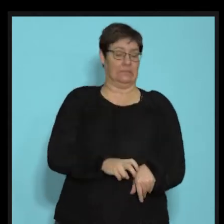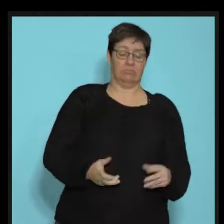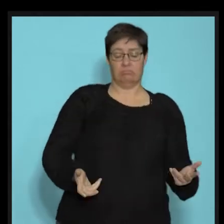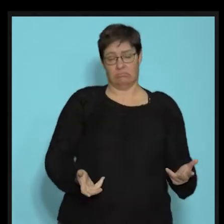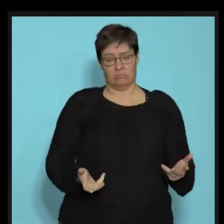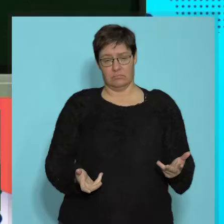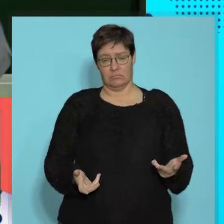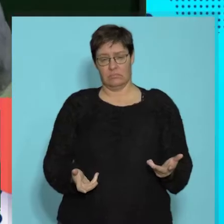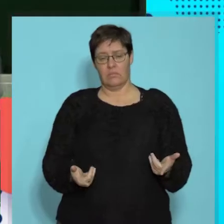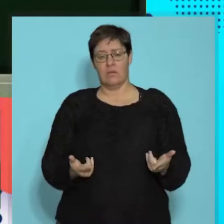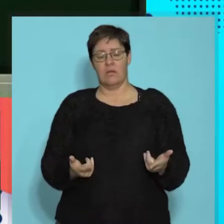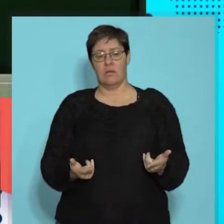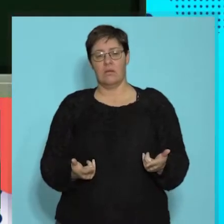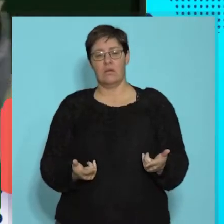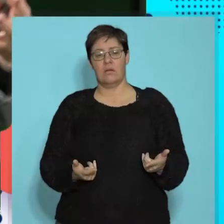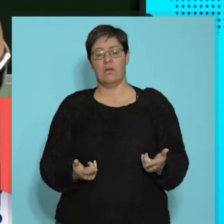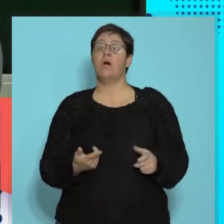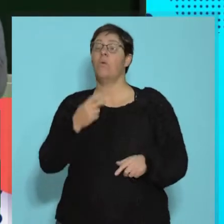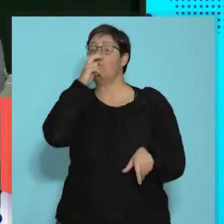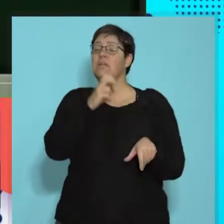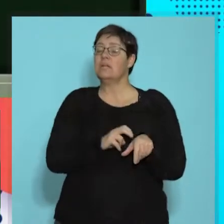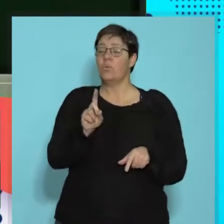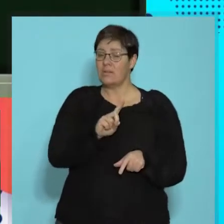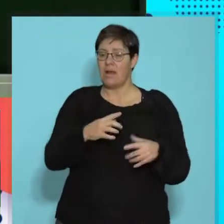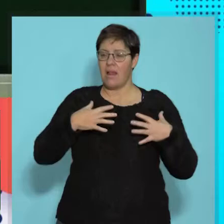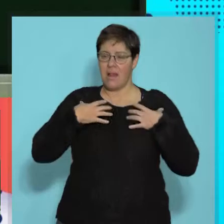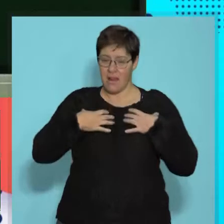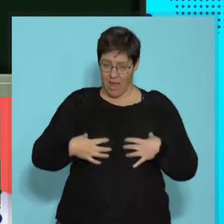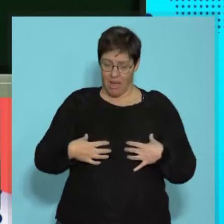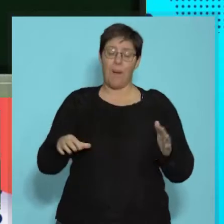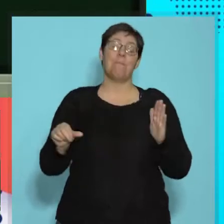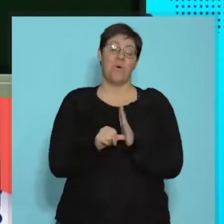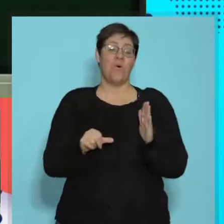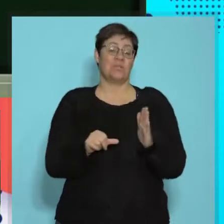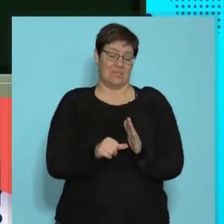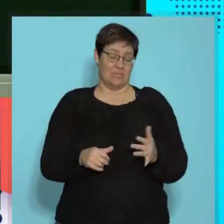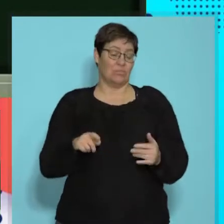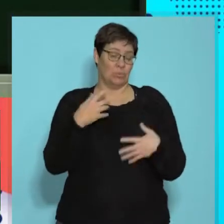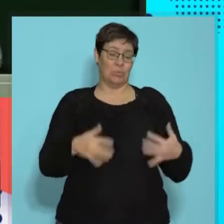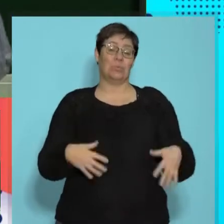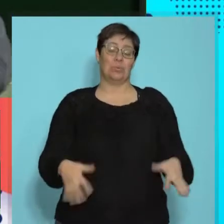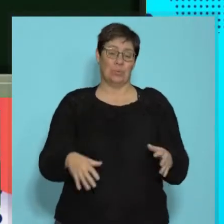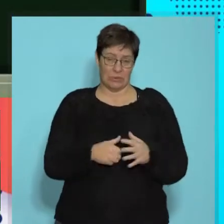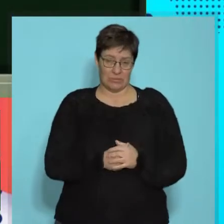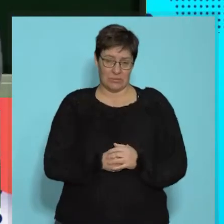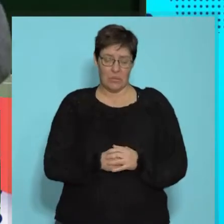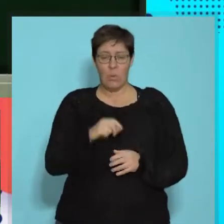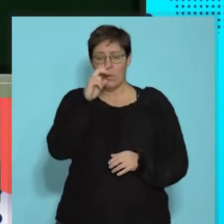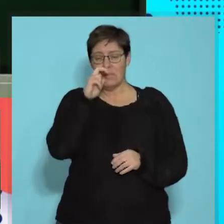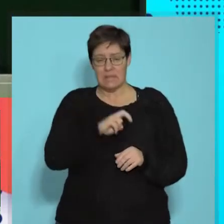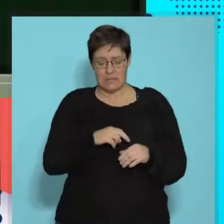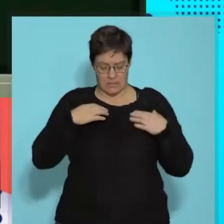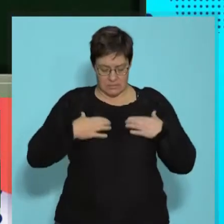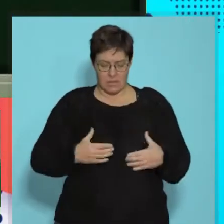us it's going to be, is that we need to have, our lungs are quite important. Actually, they're really important. So we need to have them